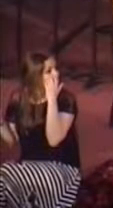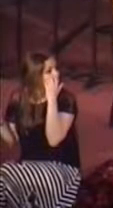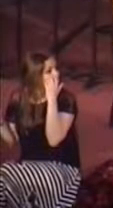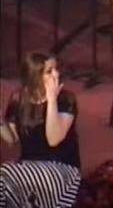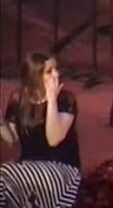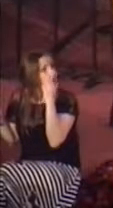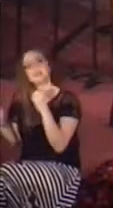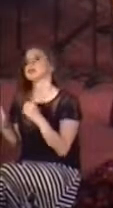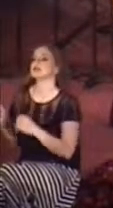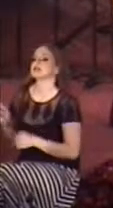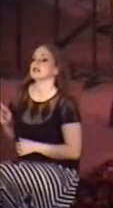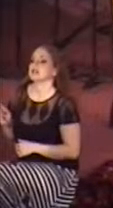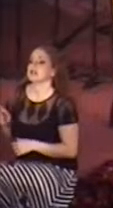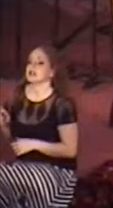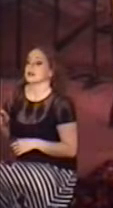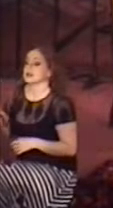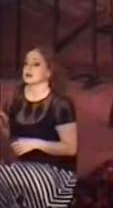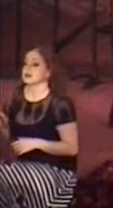There is no gift